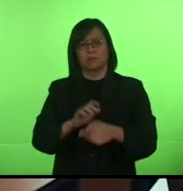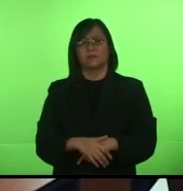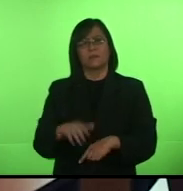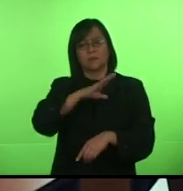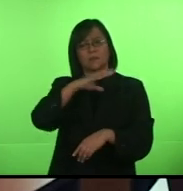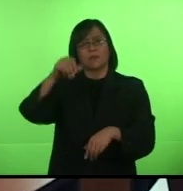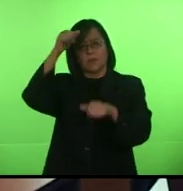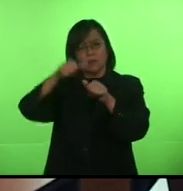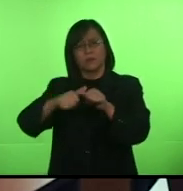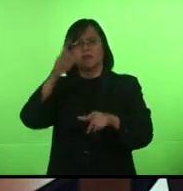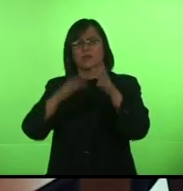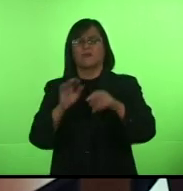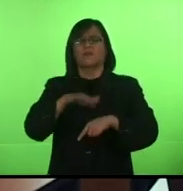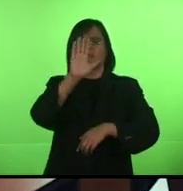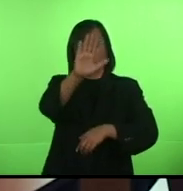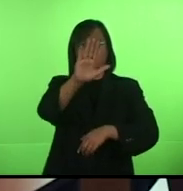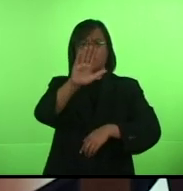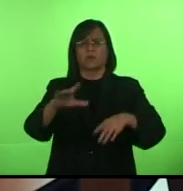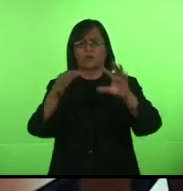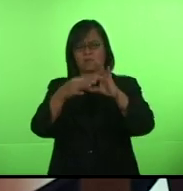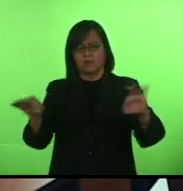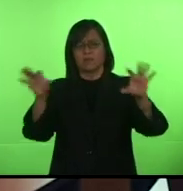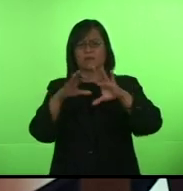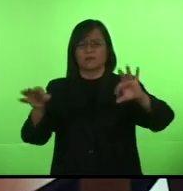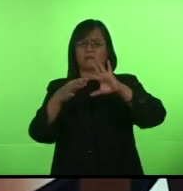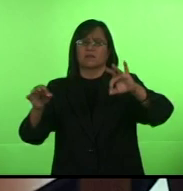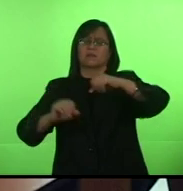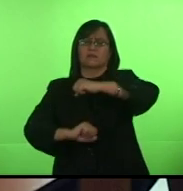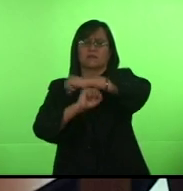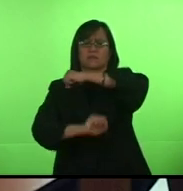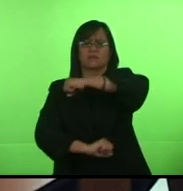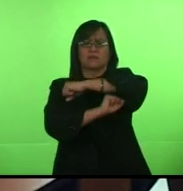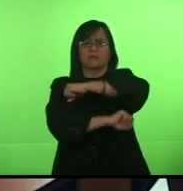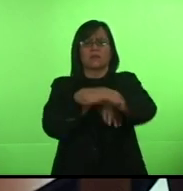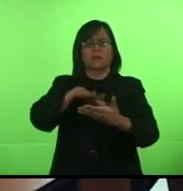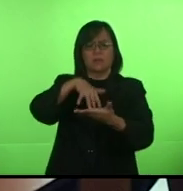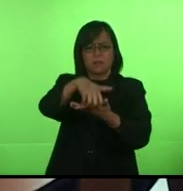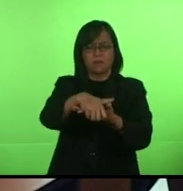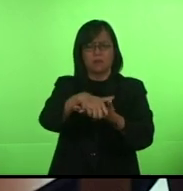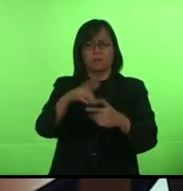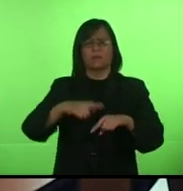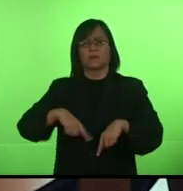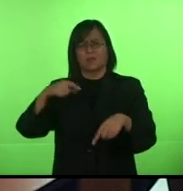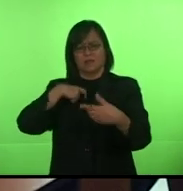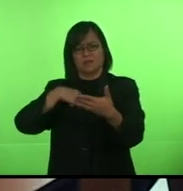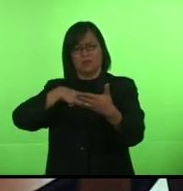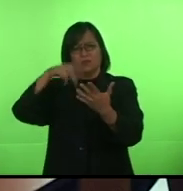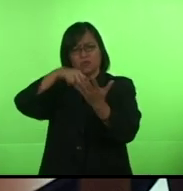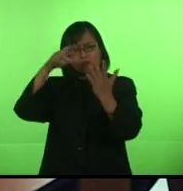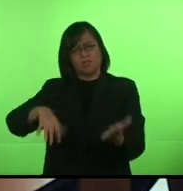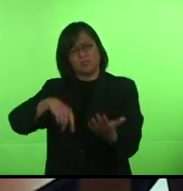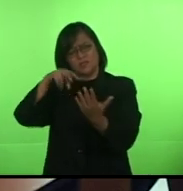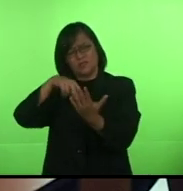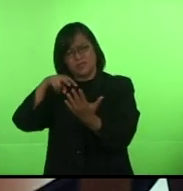poor sentence structure, then it can impede the understanding of the reader. Alright? So, try